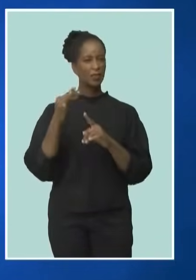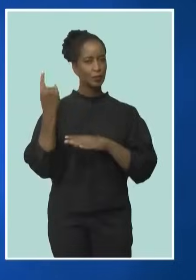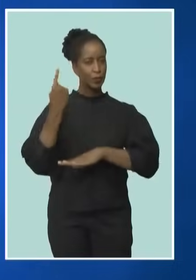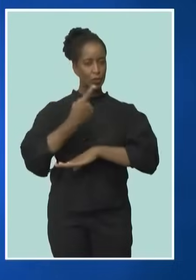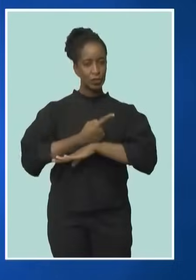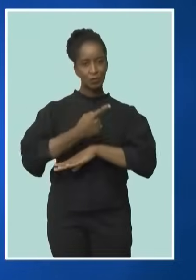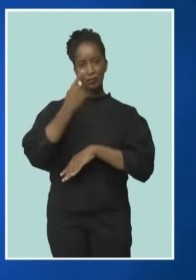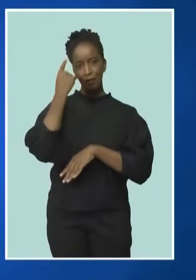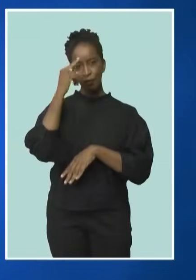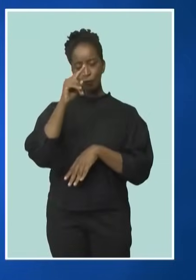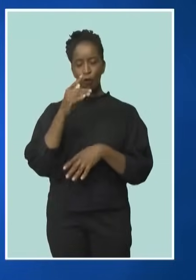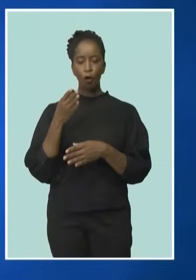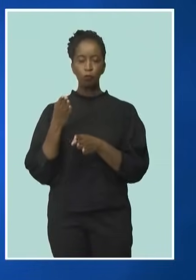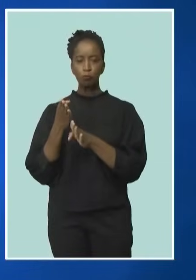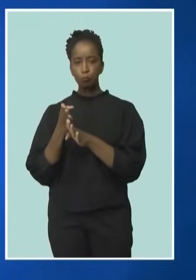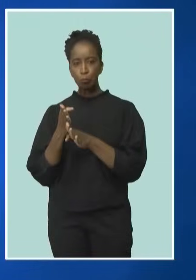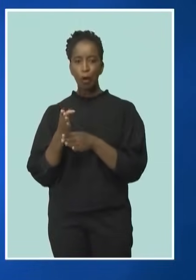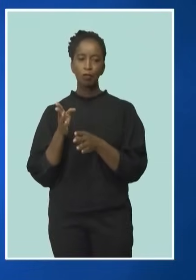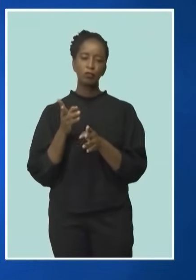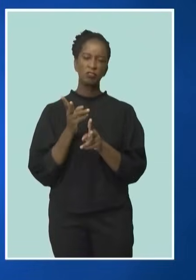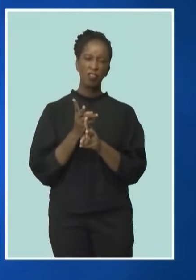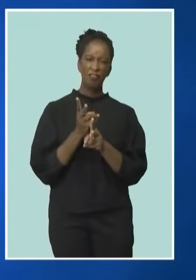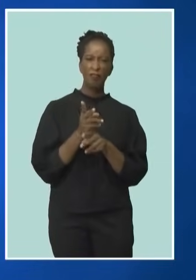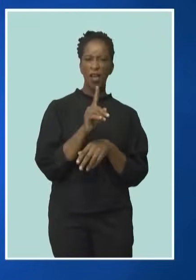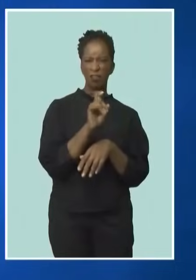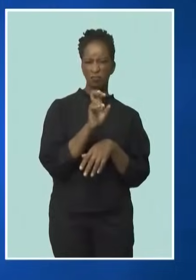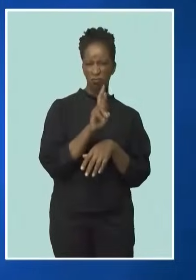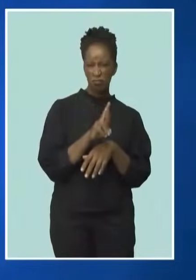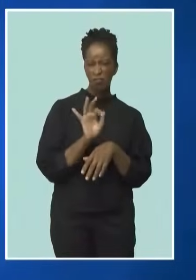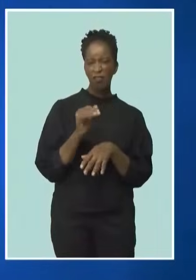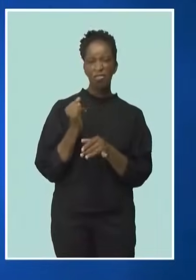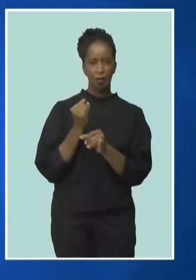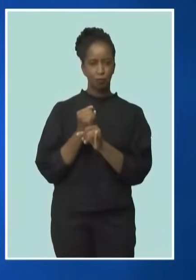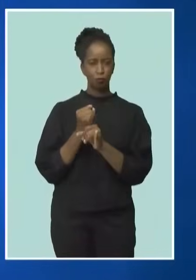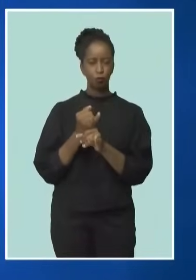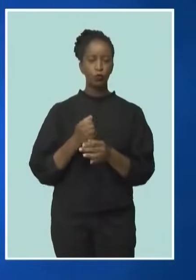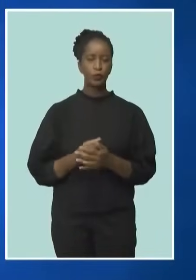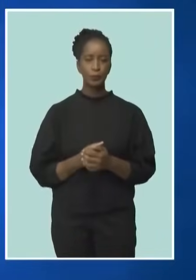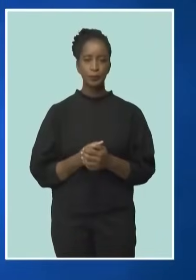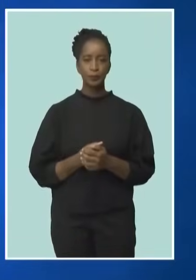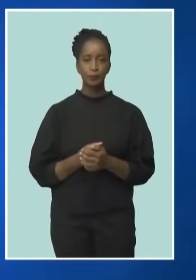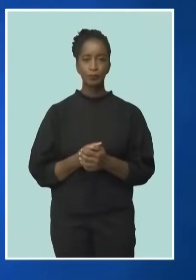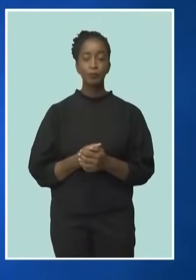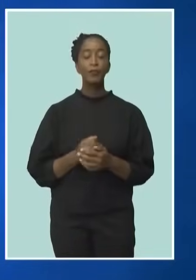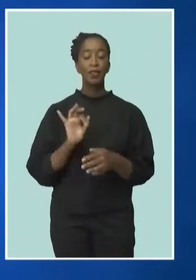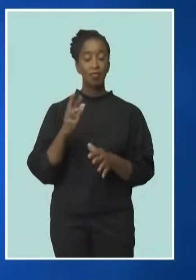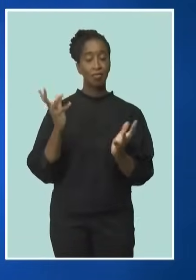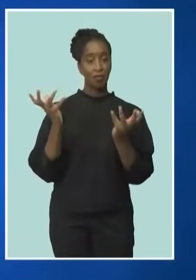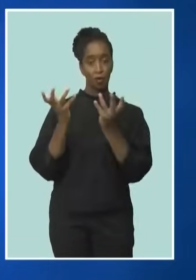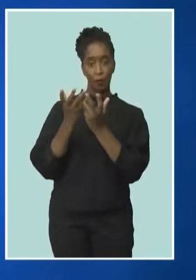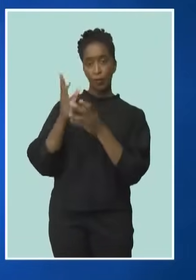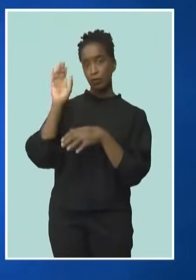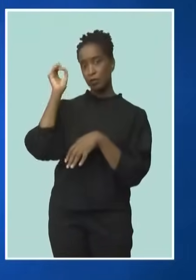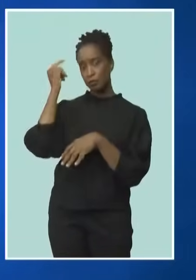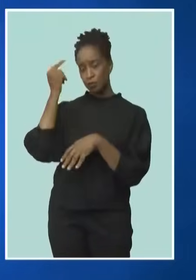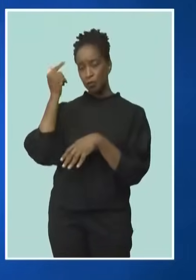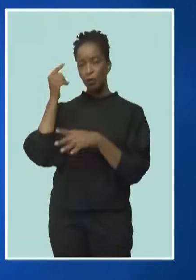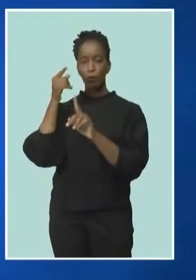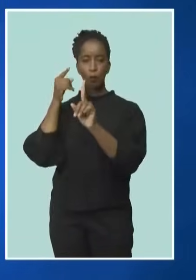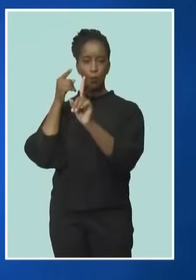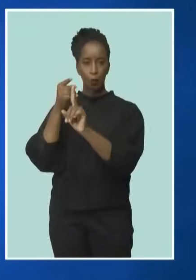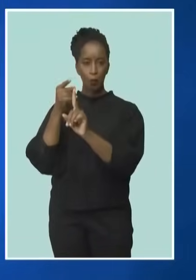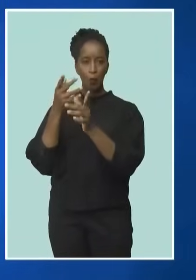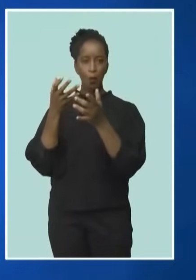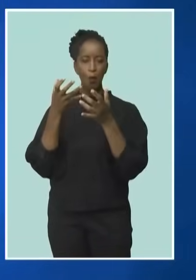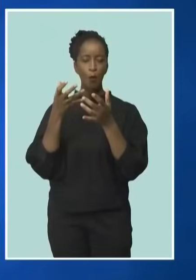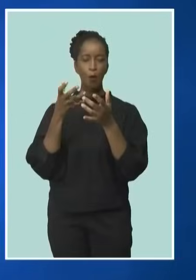Barbados. She says the initiative sits within government's clean air mandate of greening Barbados and gave the thumbs up to the partners